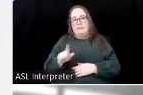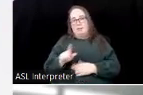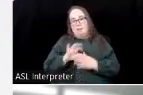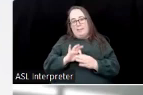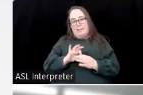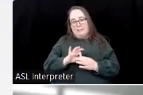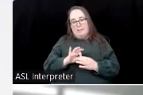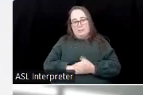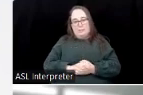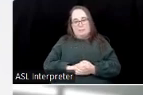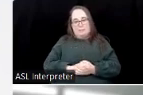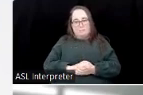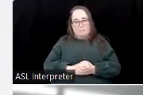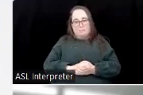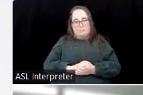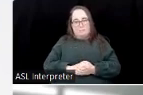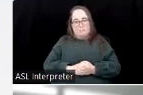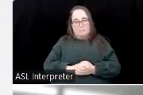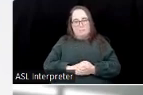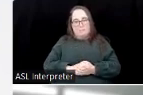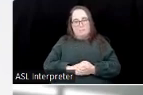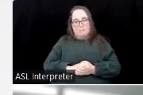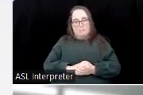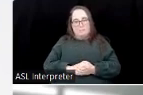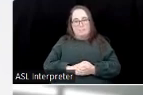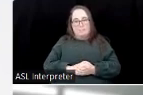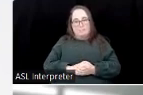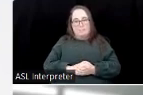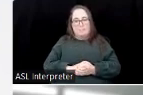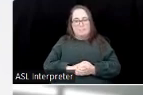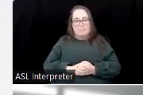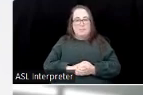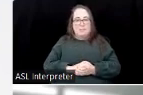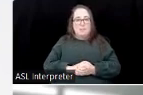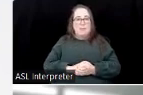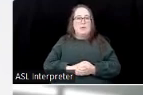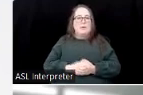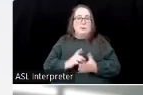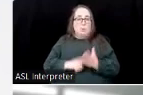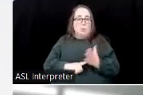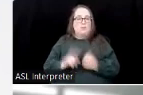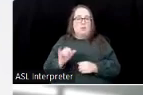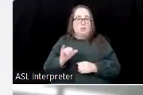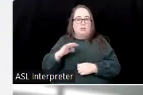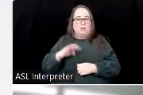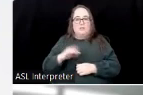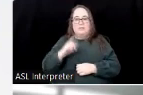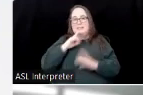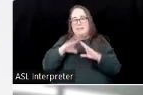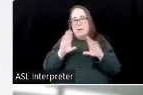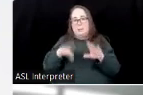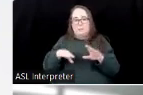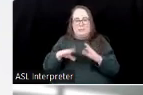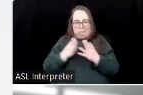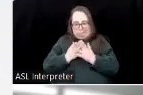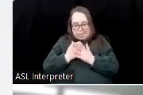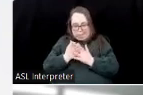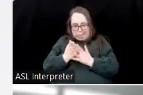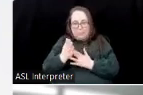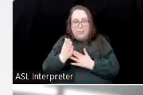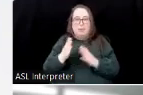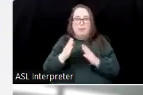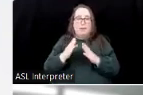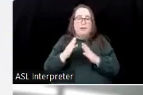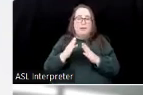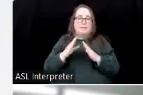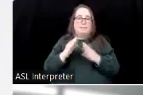liaisons. In addition to this, what is also useful is housing navigation and help with that